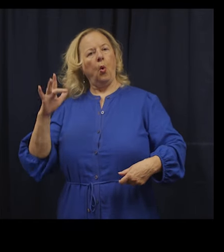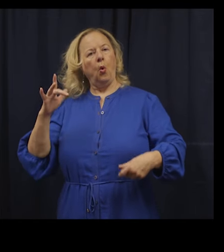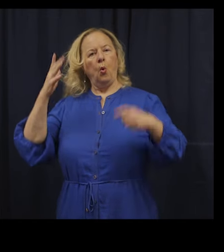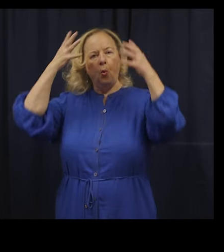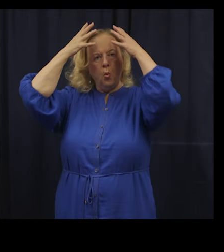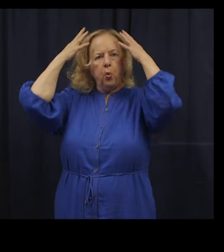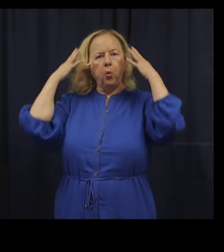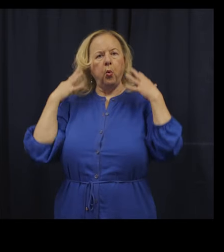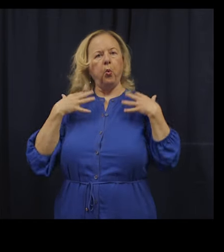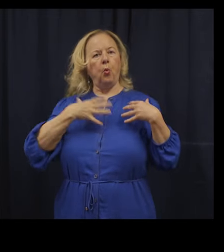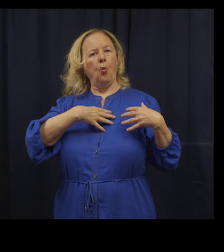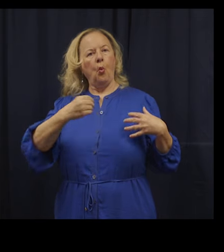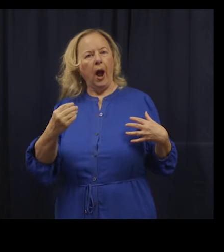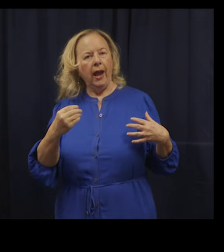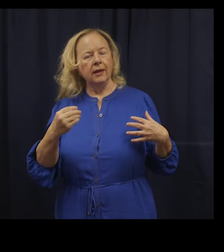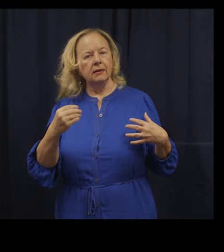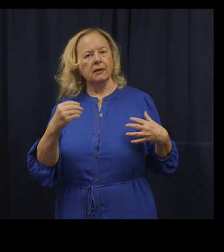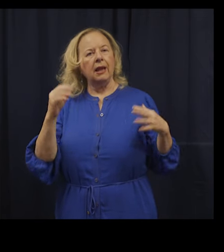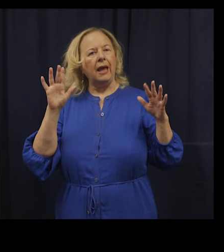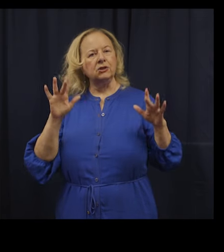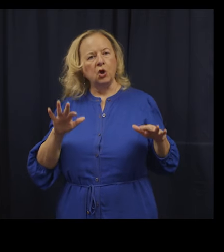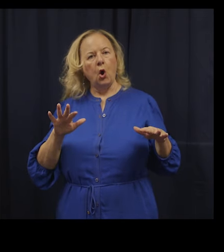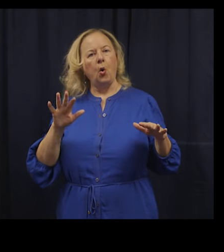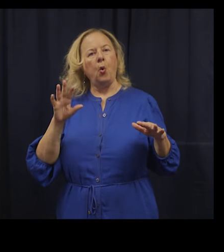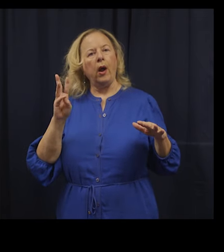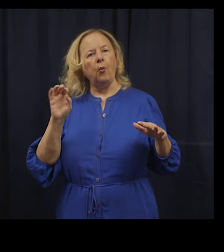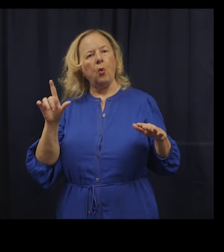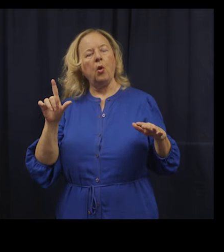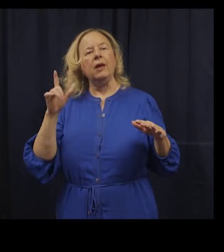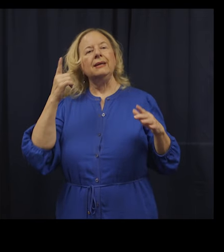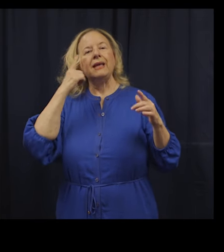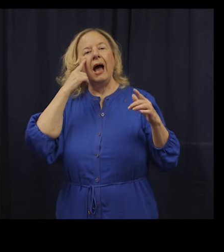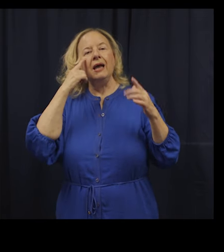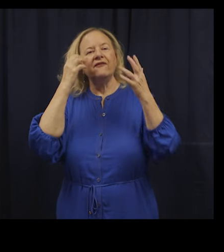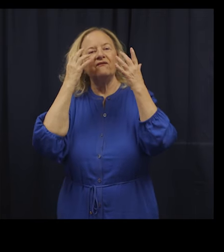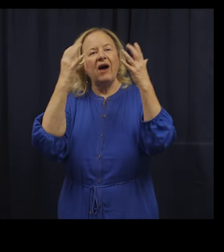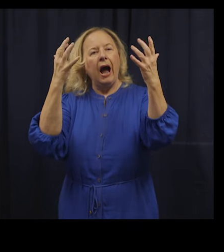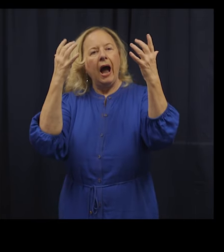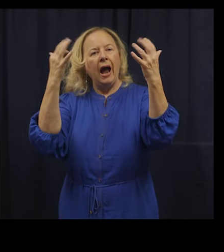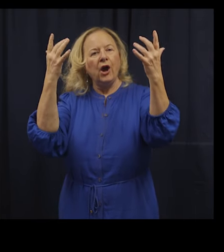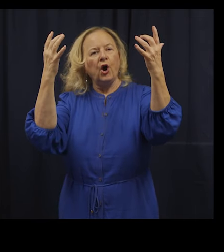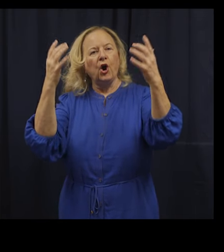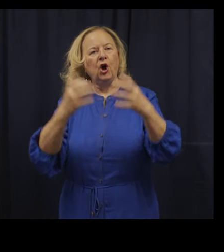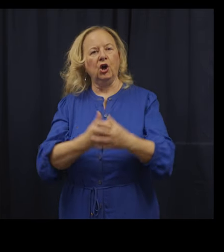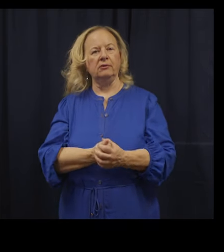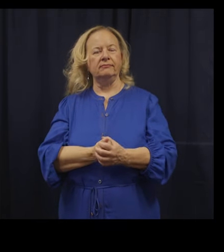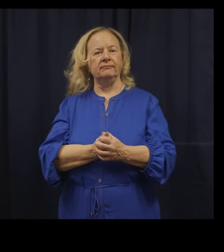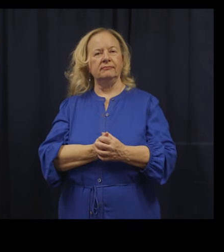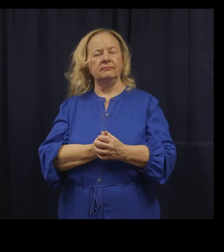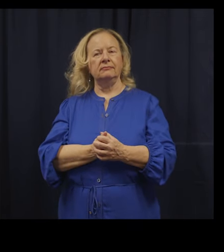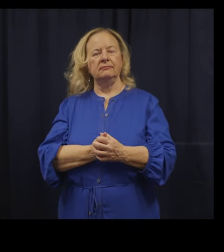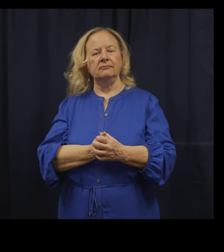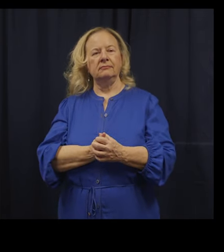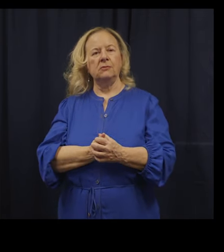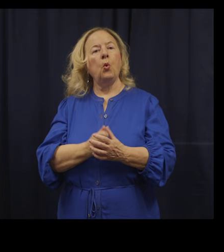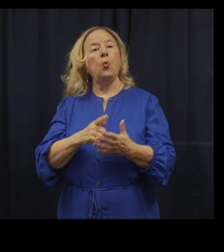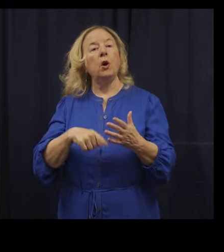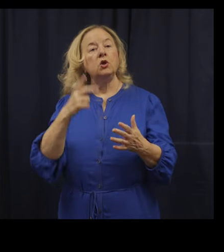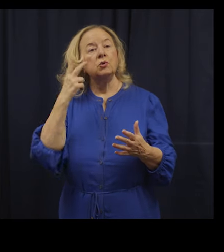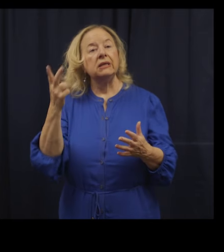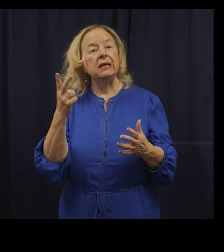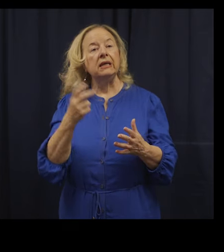like white like wool, as white as snow, and his eyes were as flames of fire. Okay, so what do we see